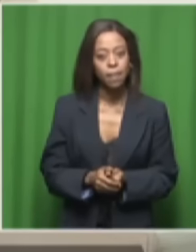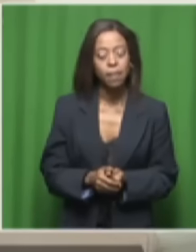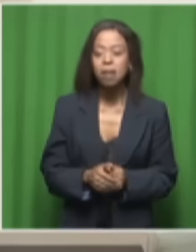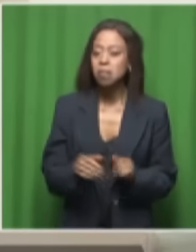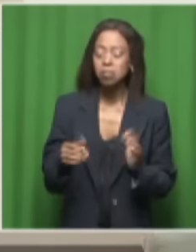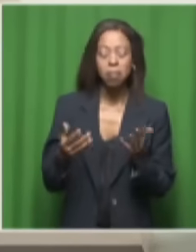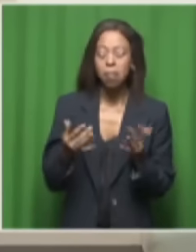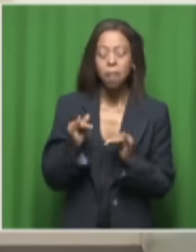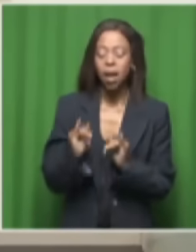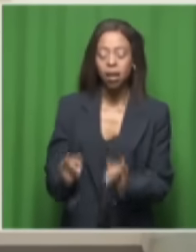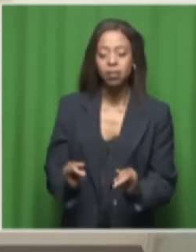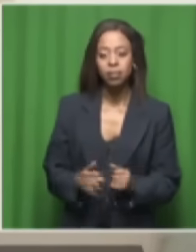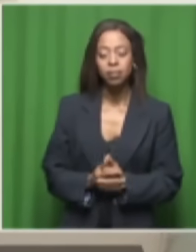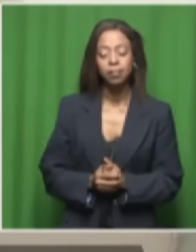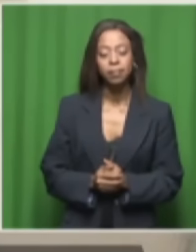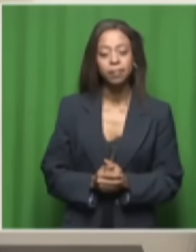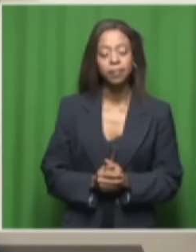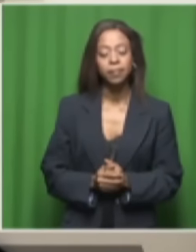atrocious.